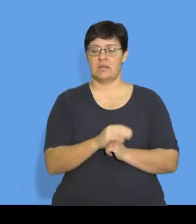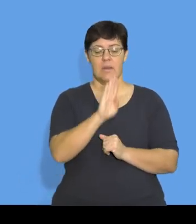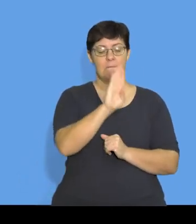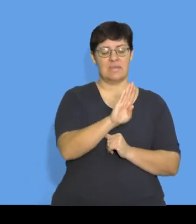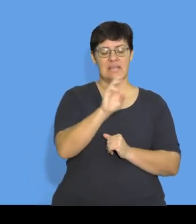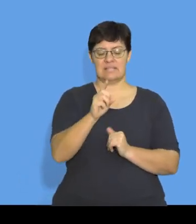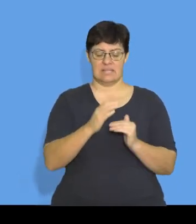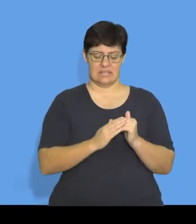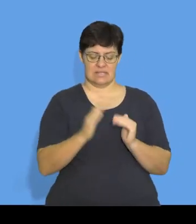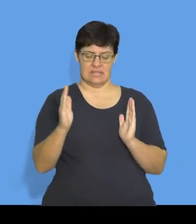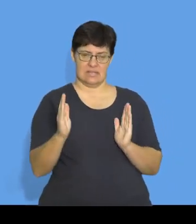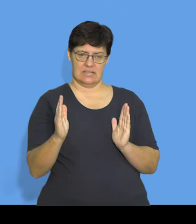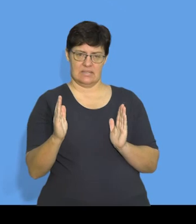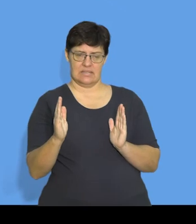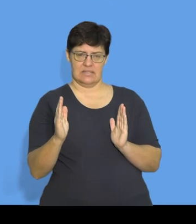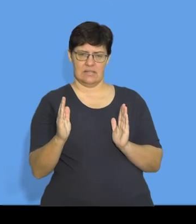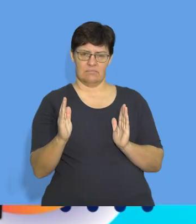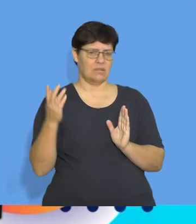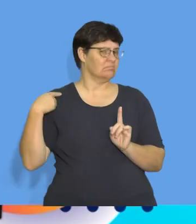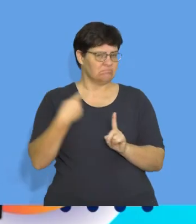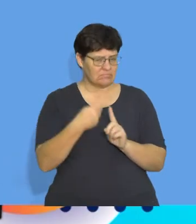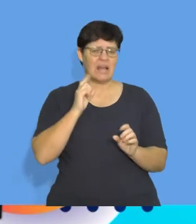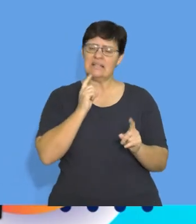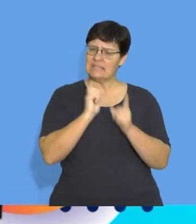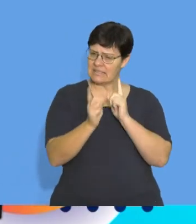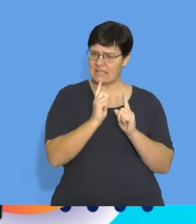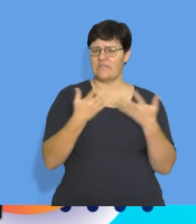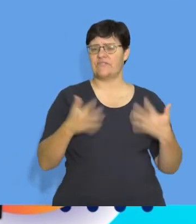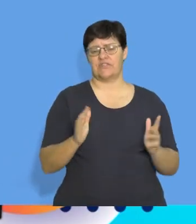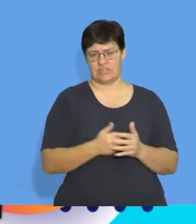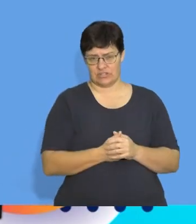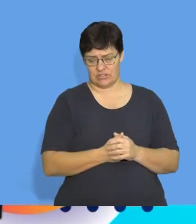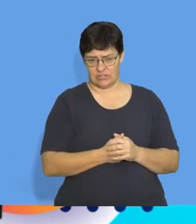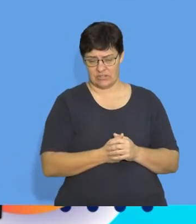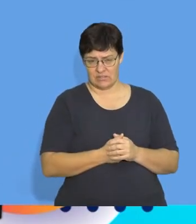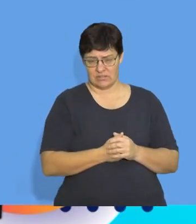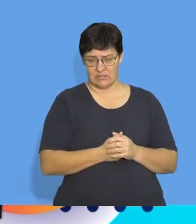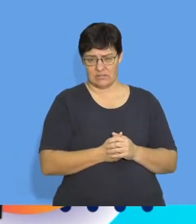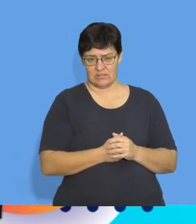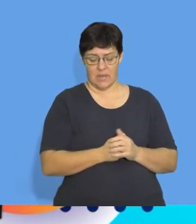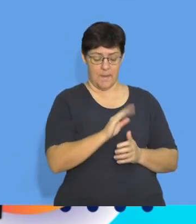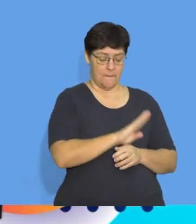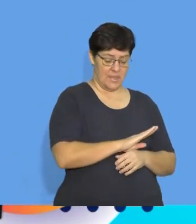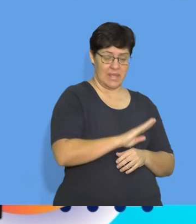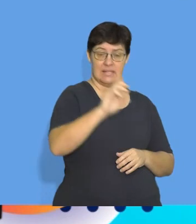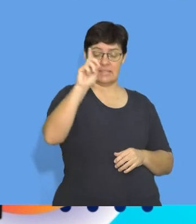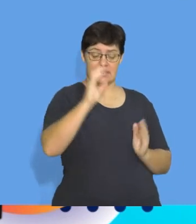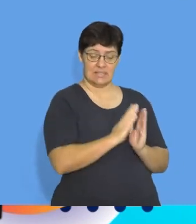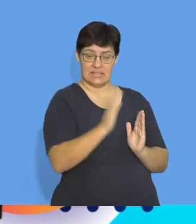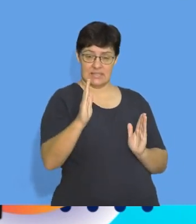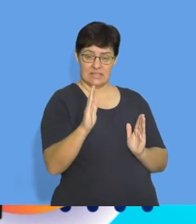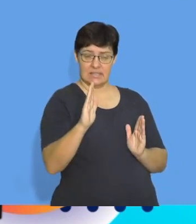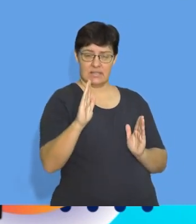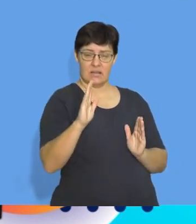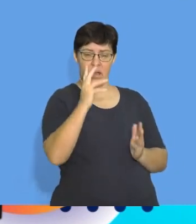I've spoken about that a lot during this. During that interval of BD, that's when